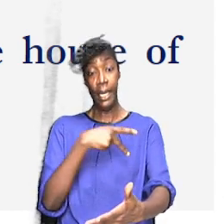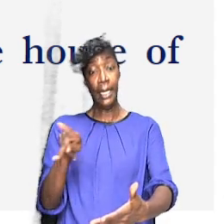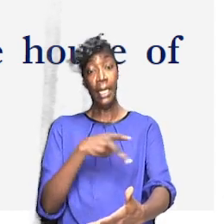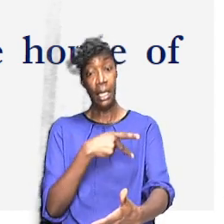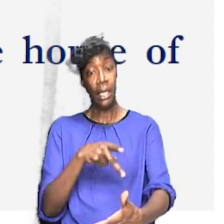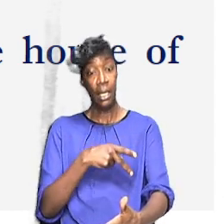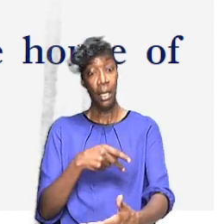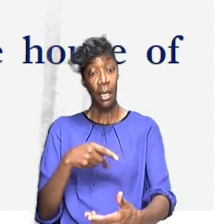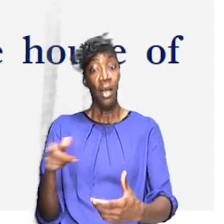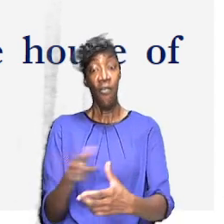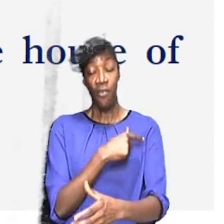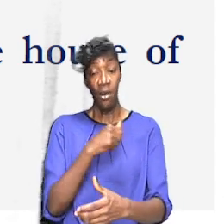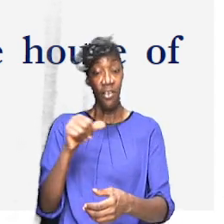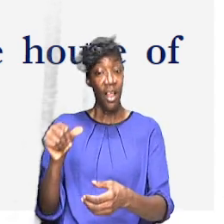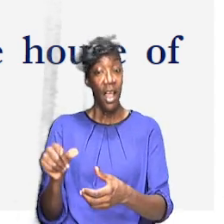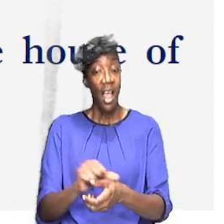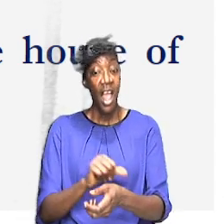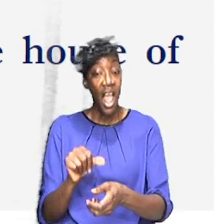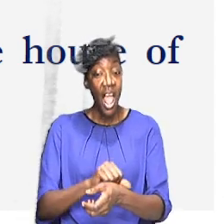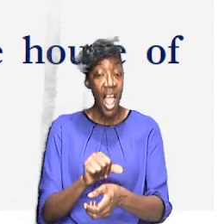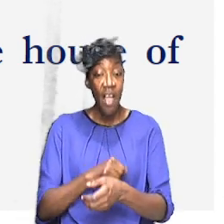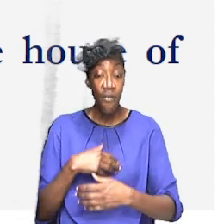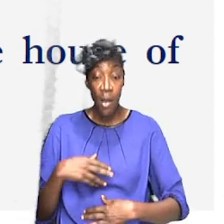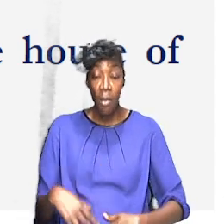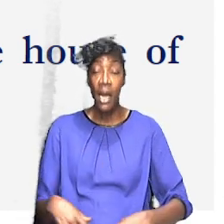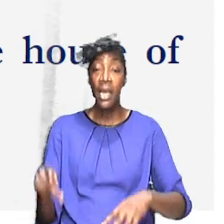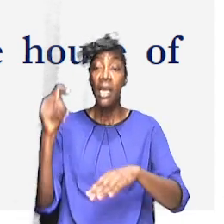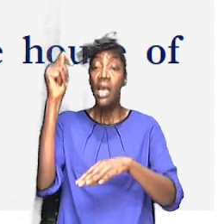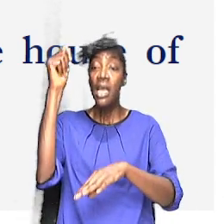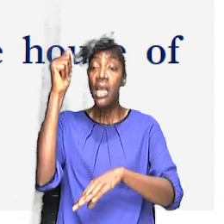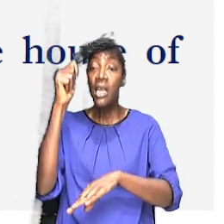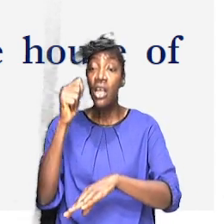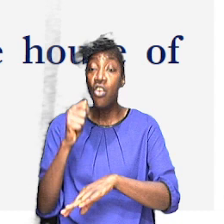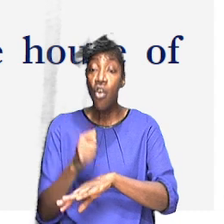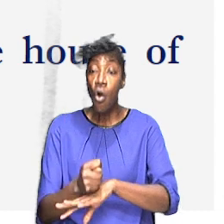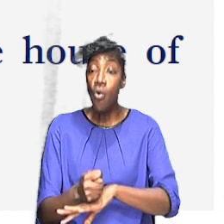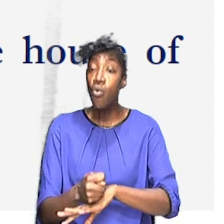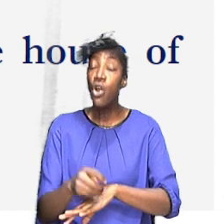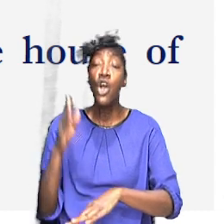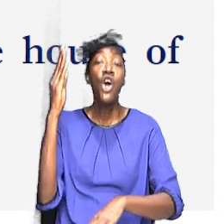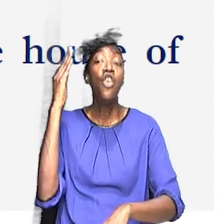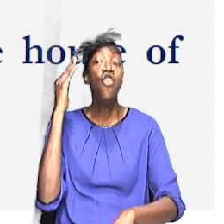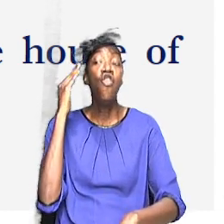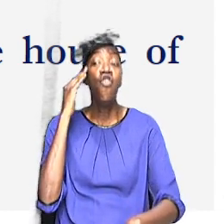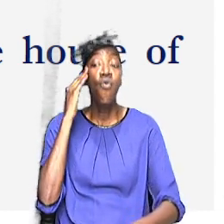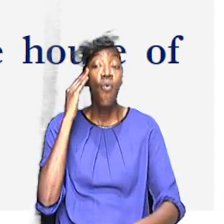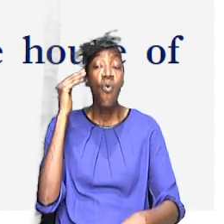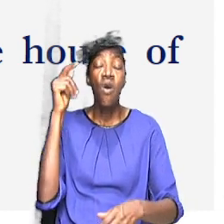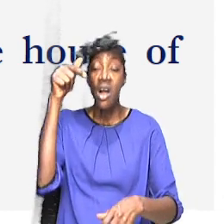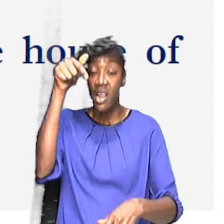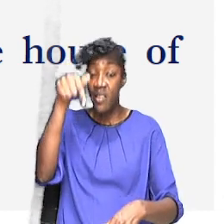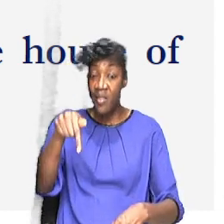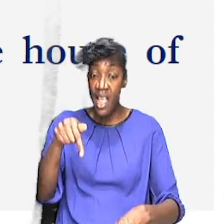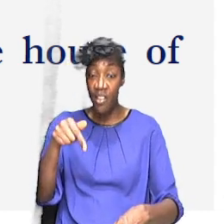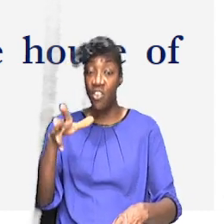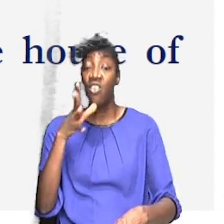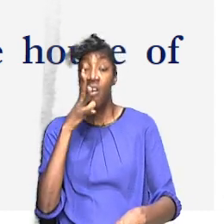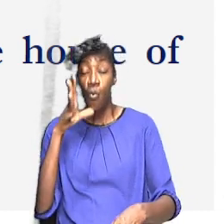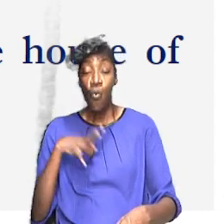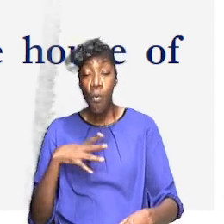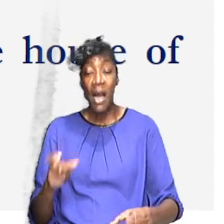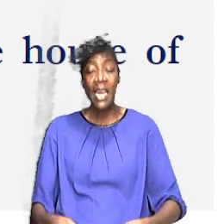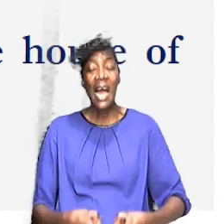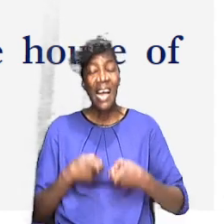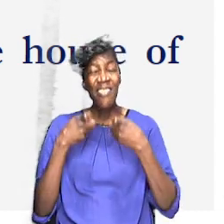all, everybody in the town knows that this woman was a sinner. The Bible was clear to describe